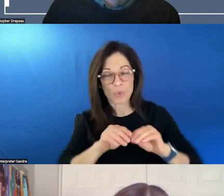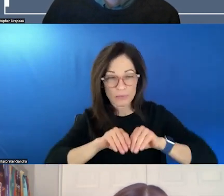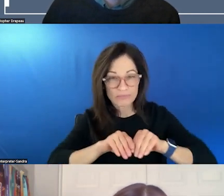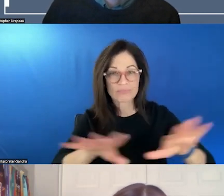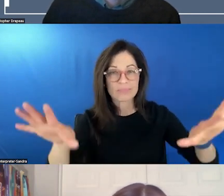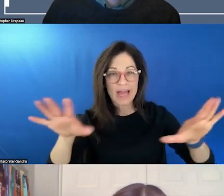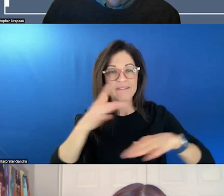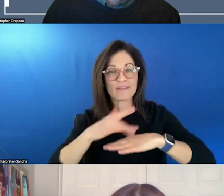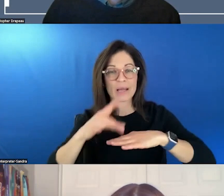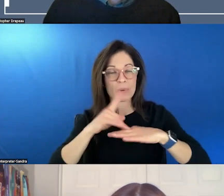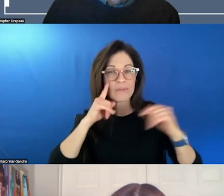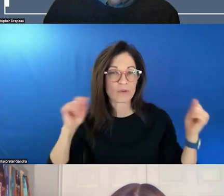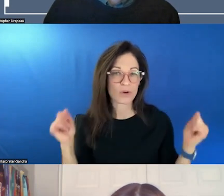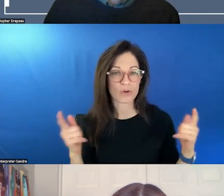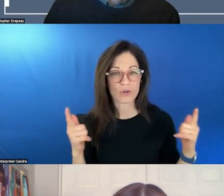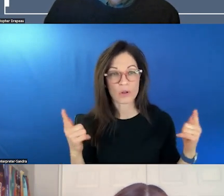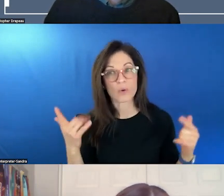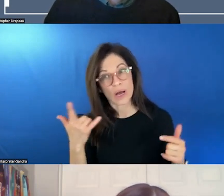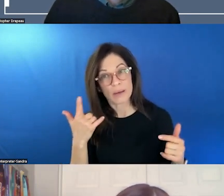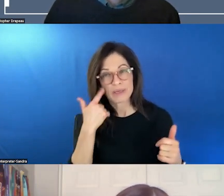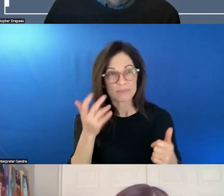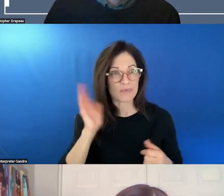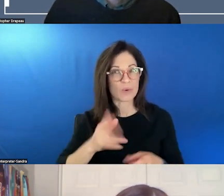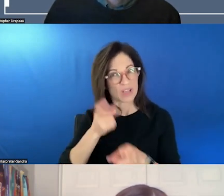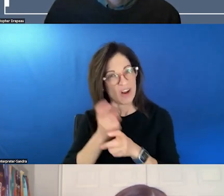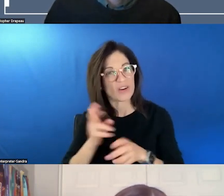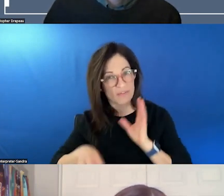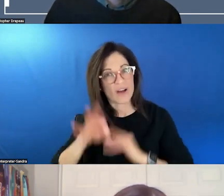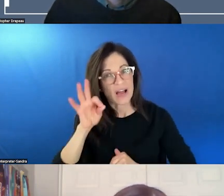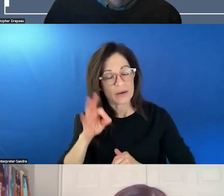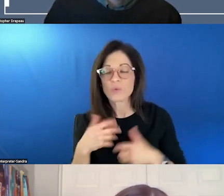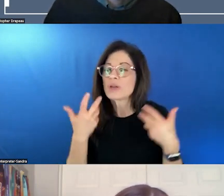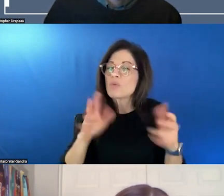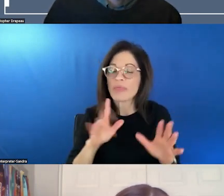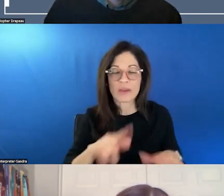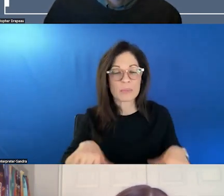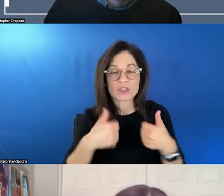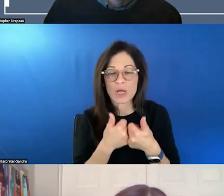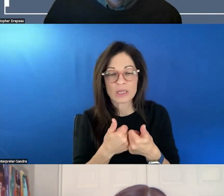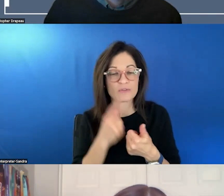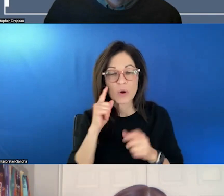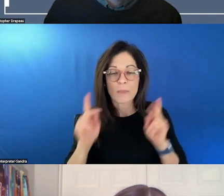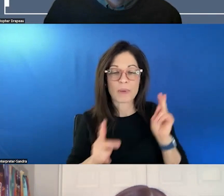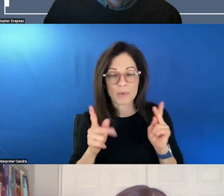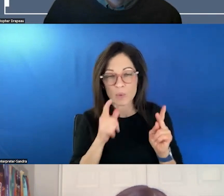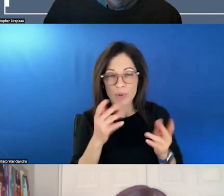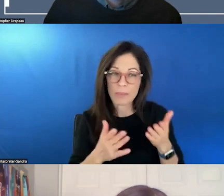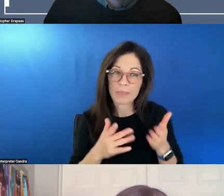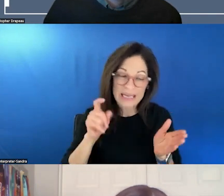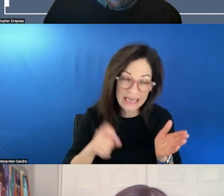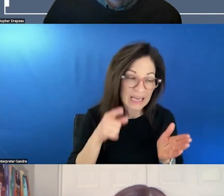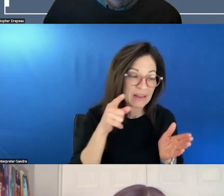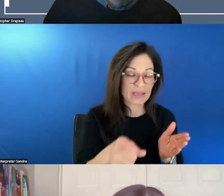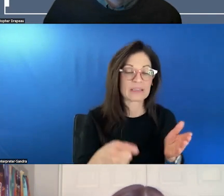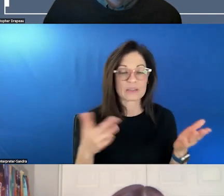available because it was kind of hard to find in some areas, and we didn't want it to be a challenge for other people who may need this. So